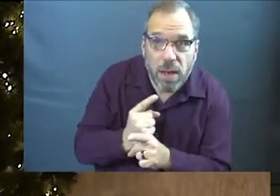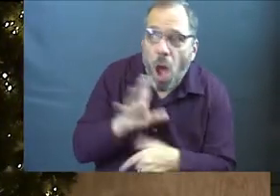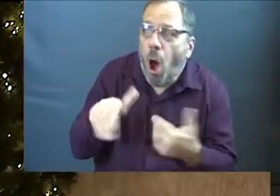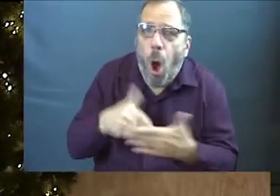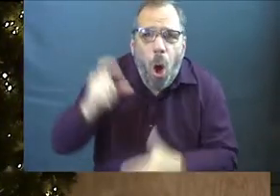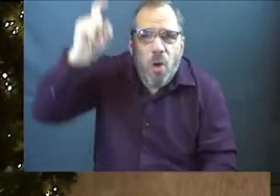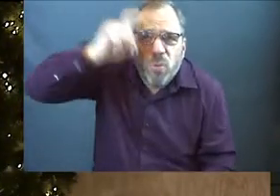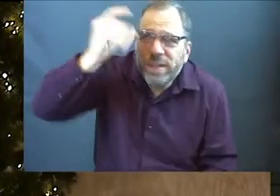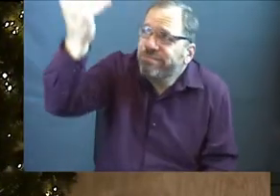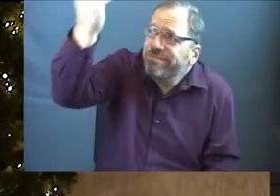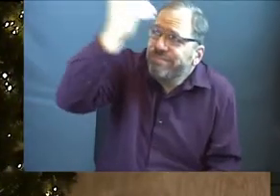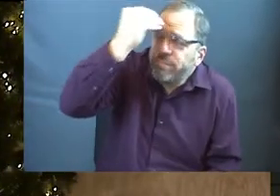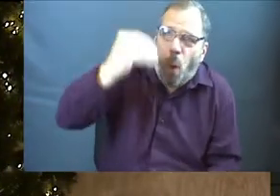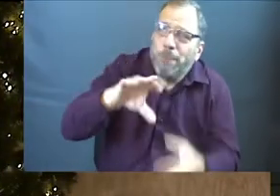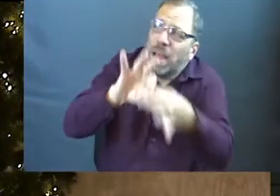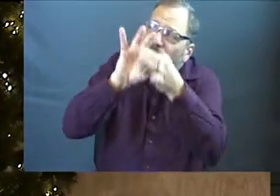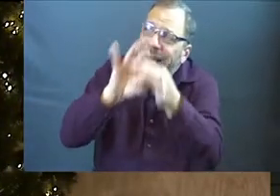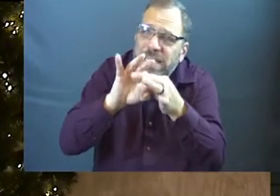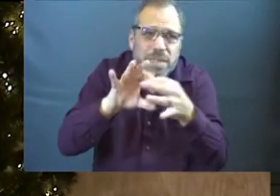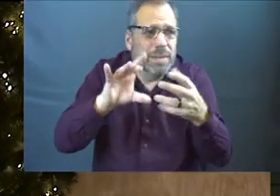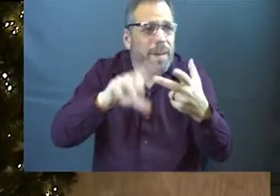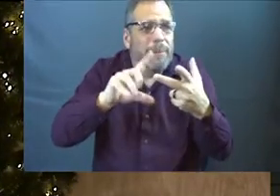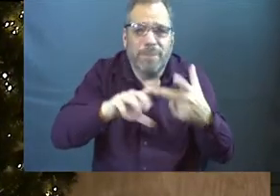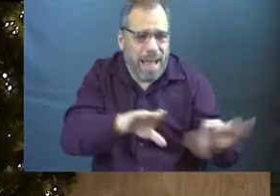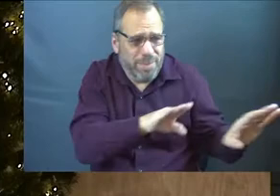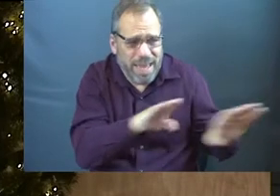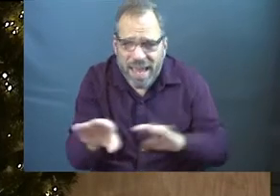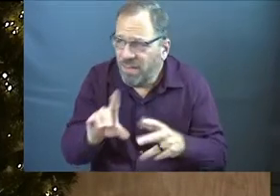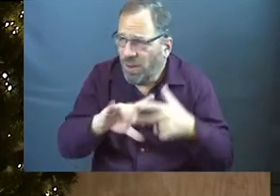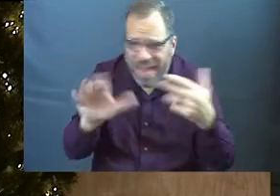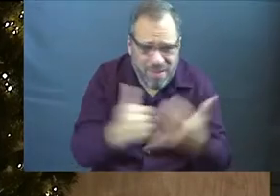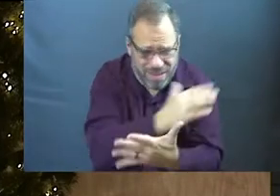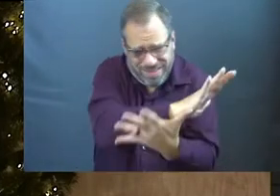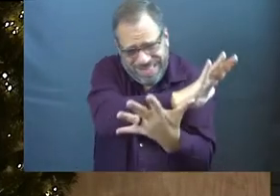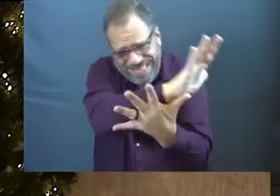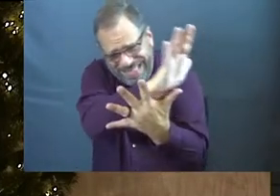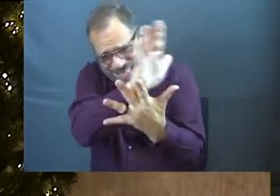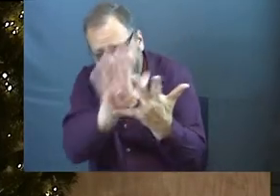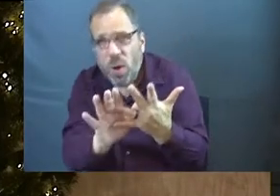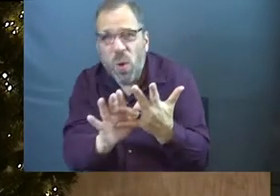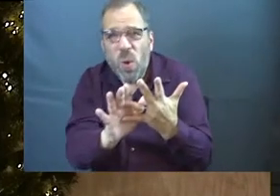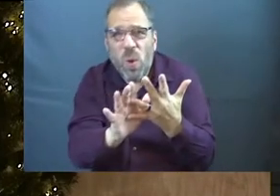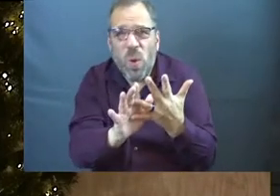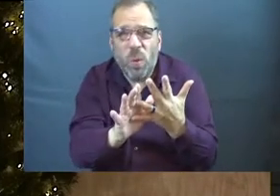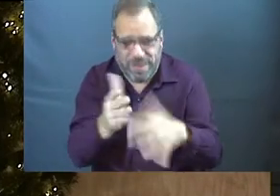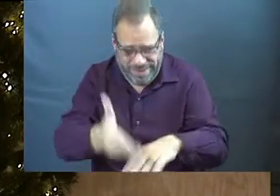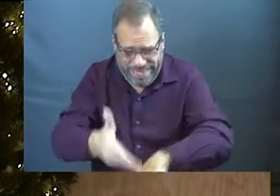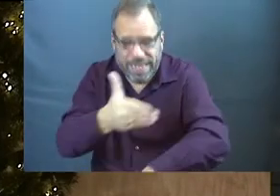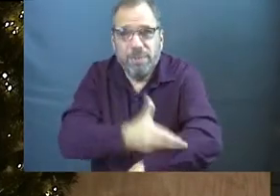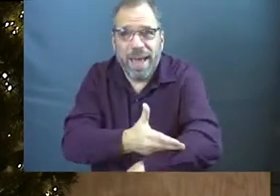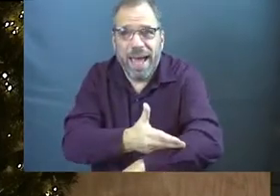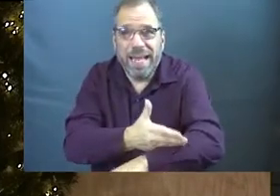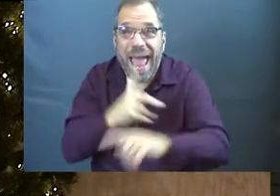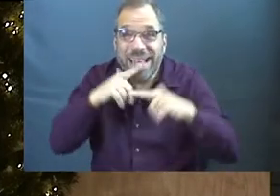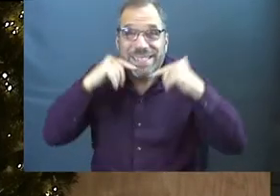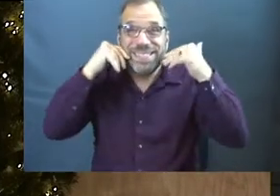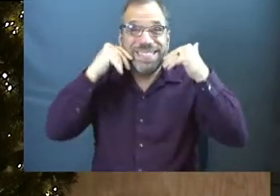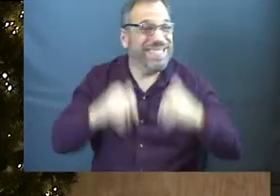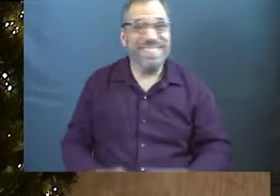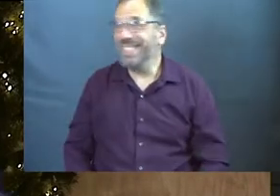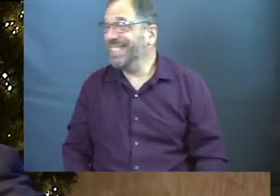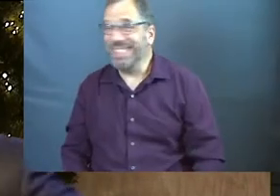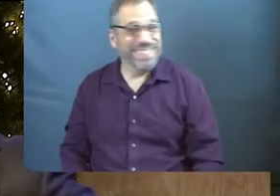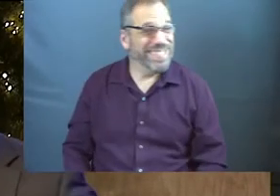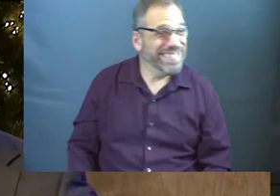all the wisdom that was coming into my relationships and my behaviors and everything, it's just everything was getting better. And the smile was still on my